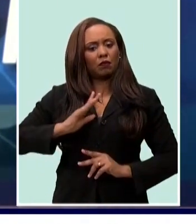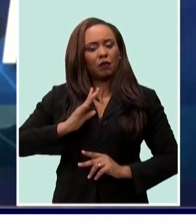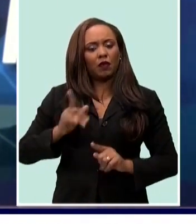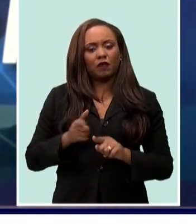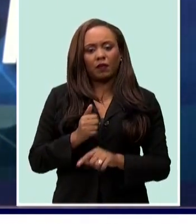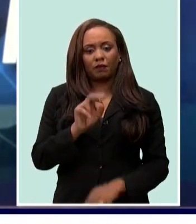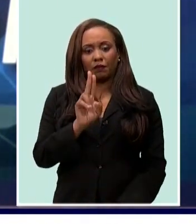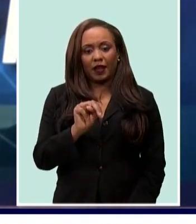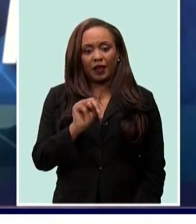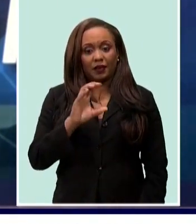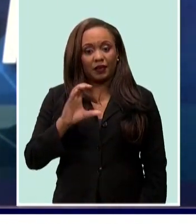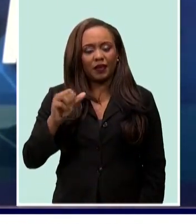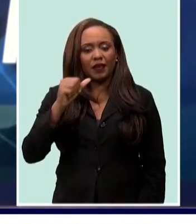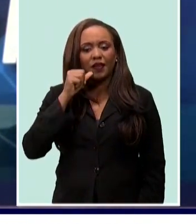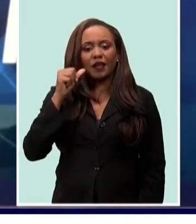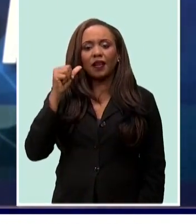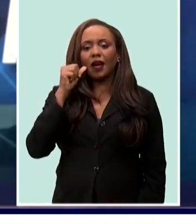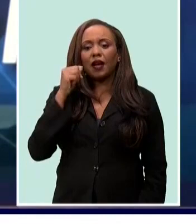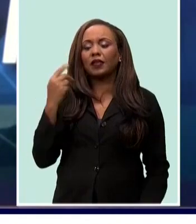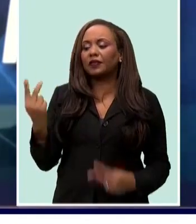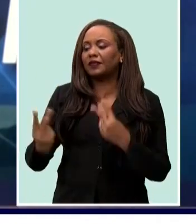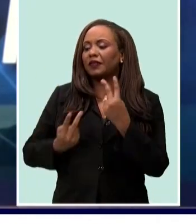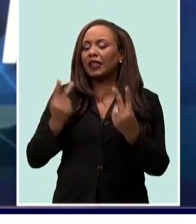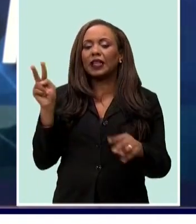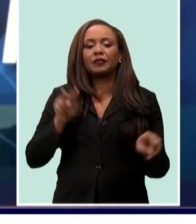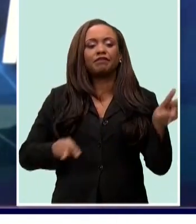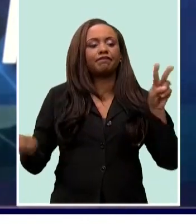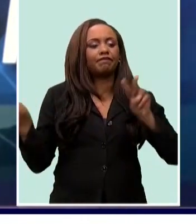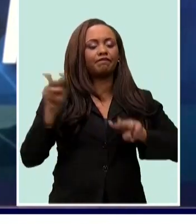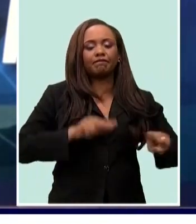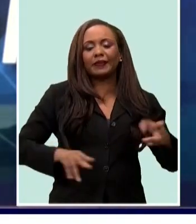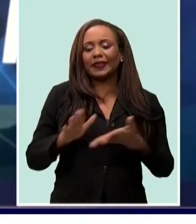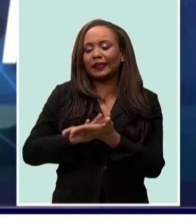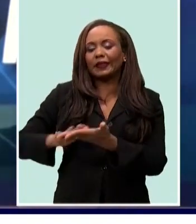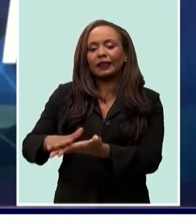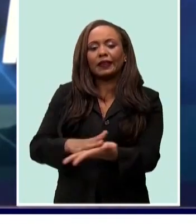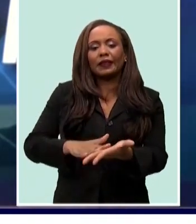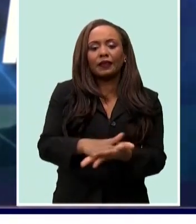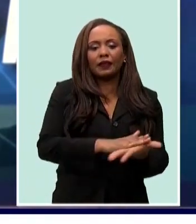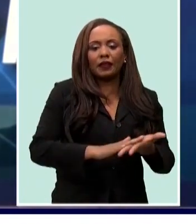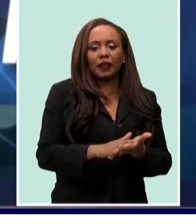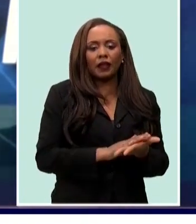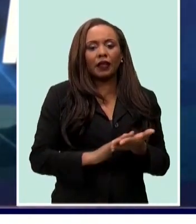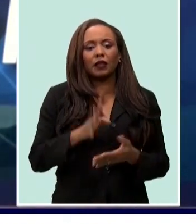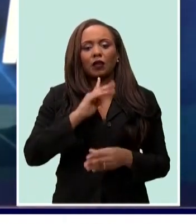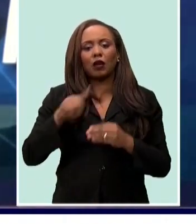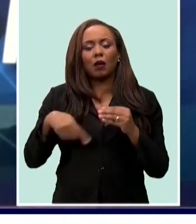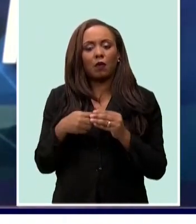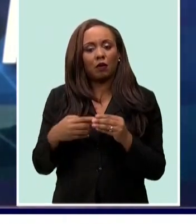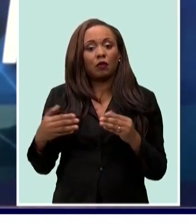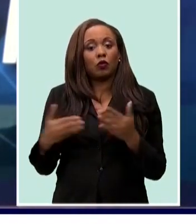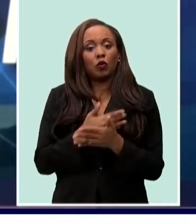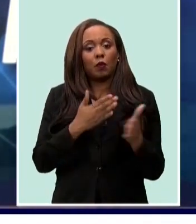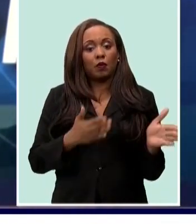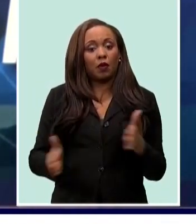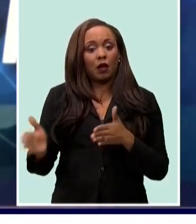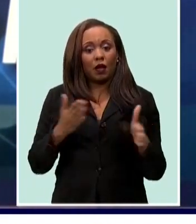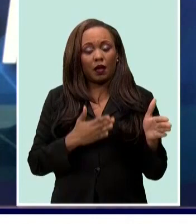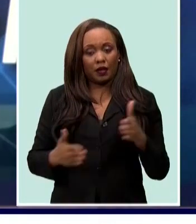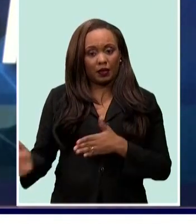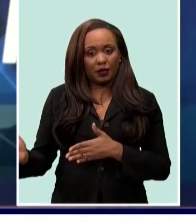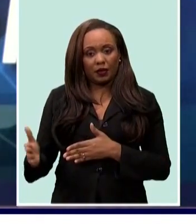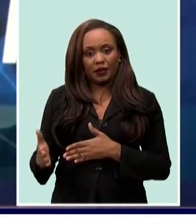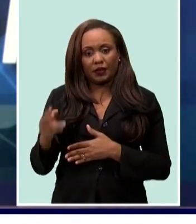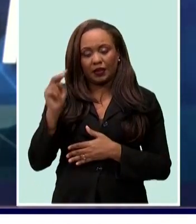National Conservation Commission yesterday during a cleaning of the market, where they revealed plans for a complete makeover of